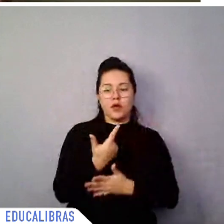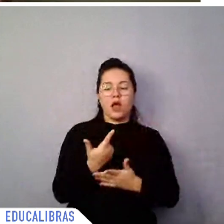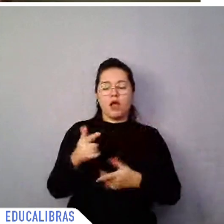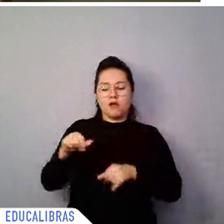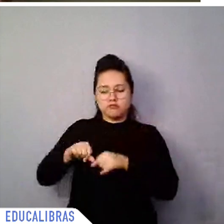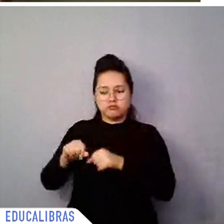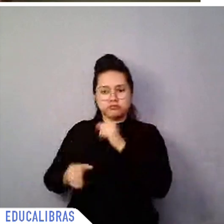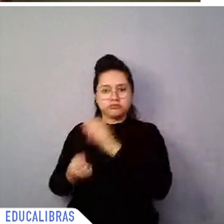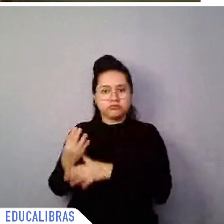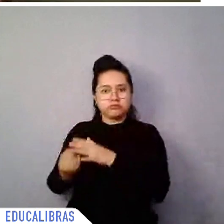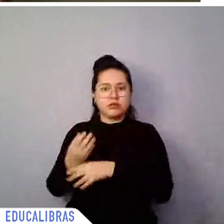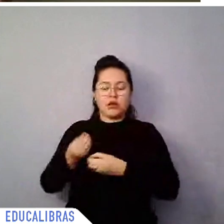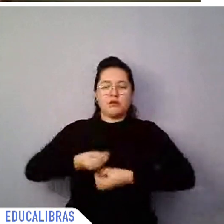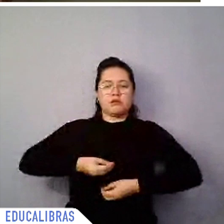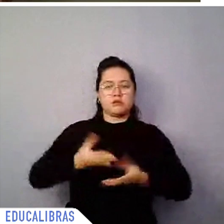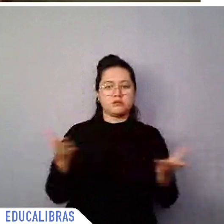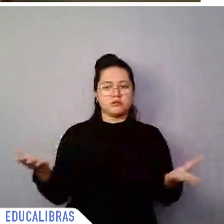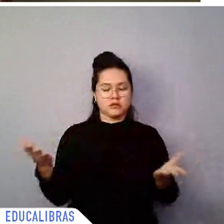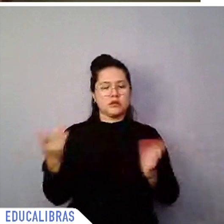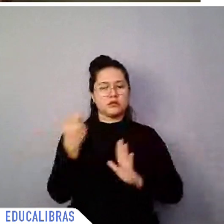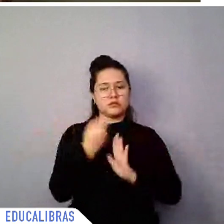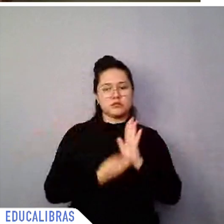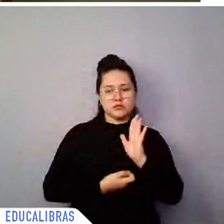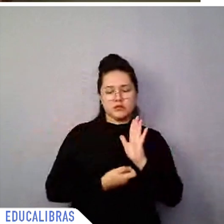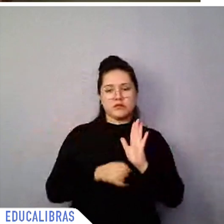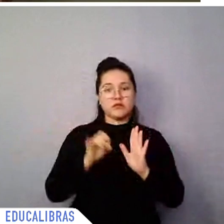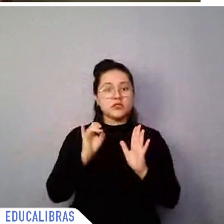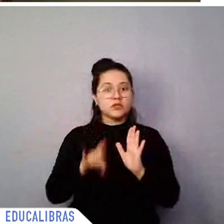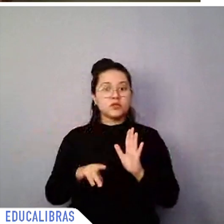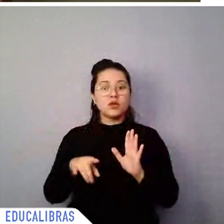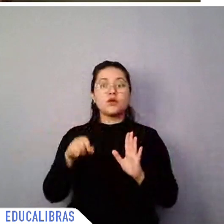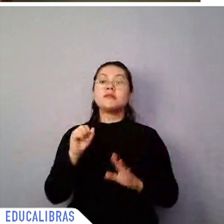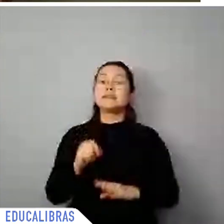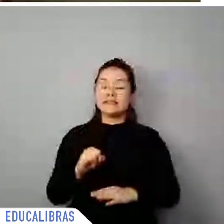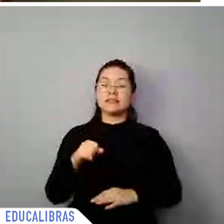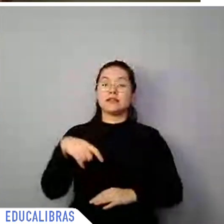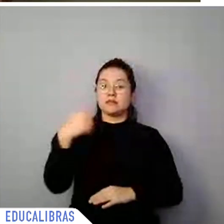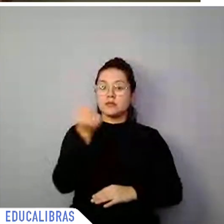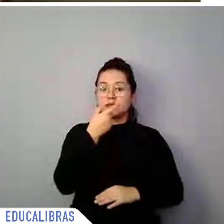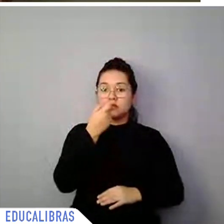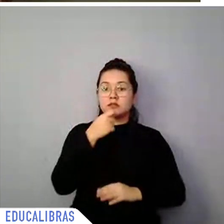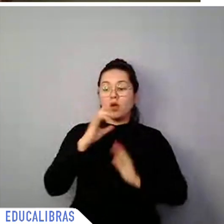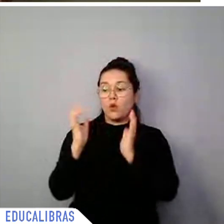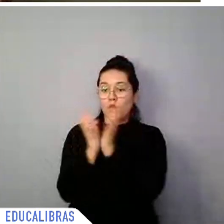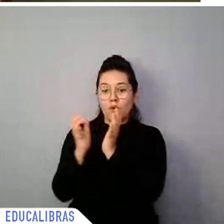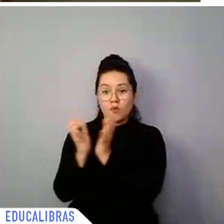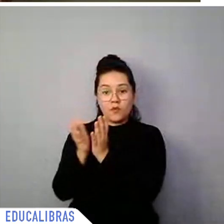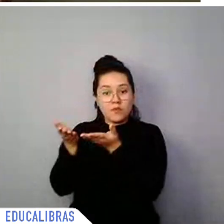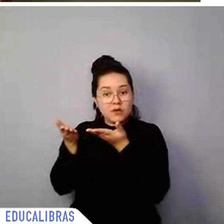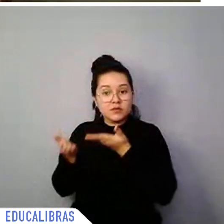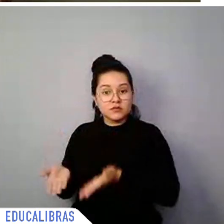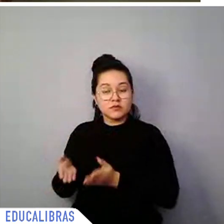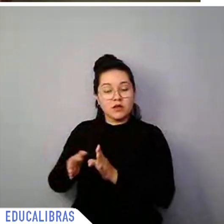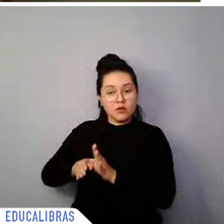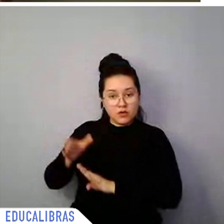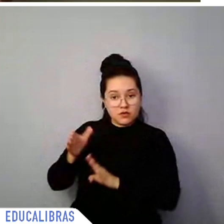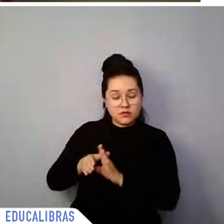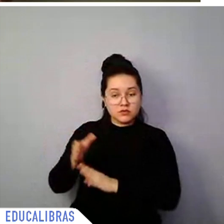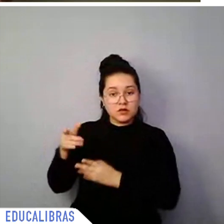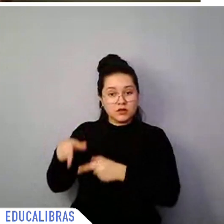publicize, buy, and distribute or prescribe a medication that